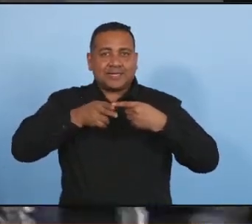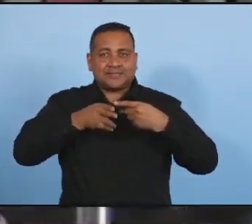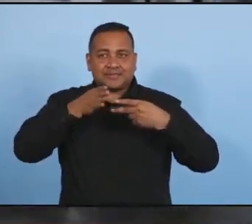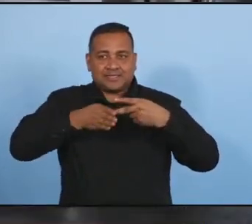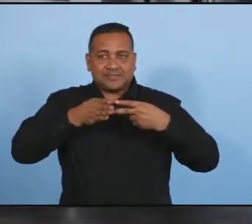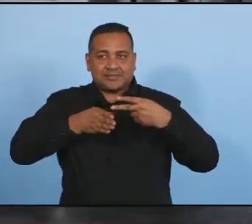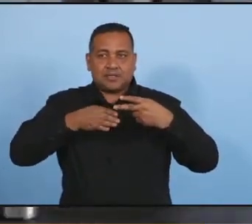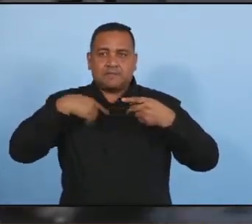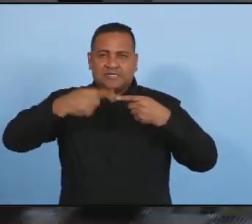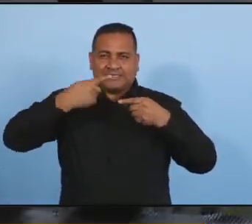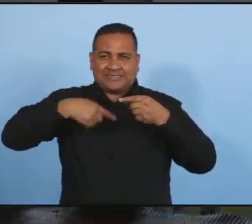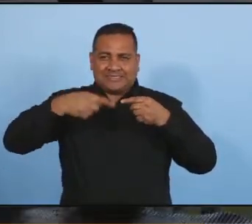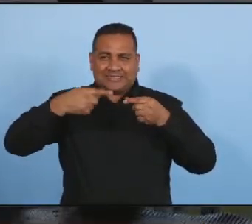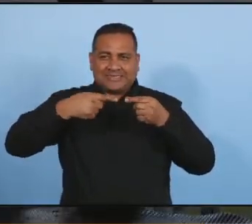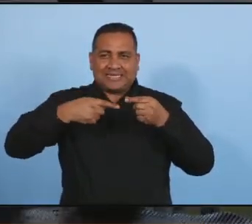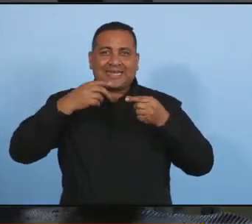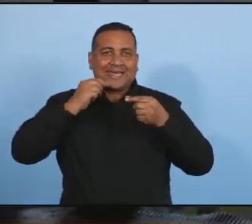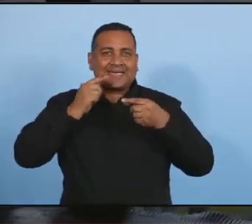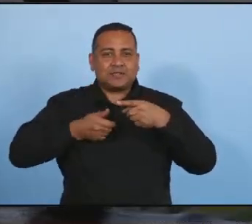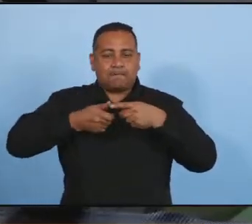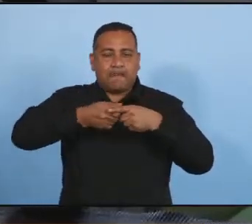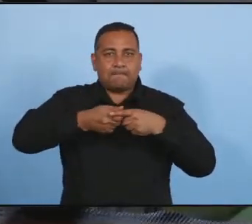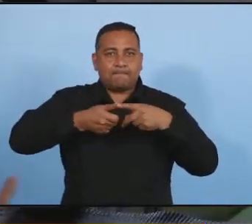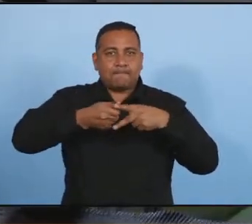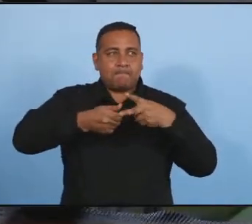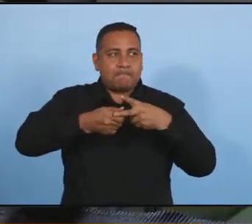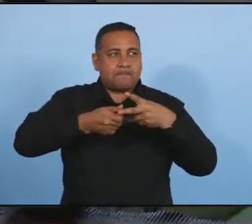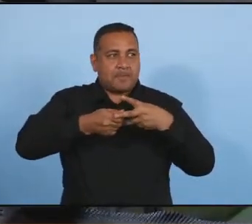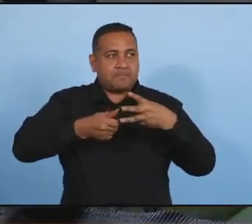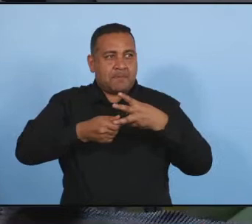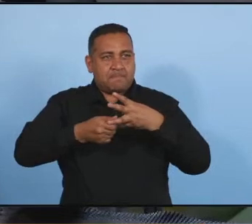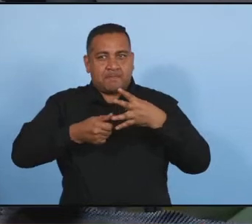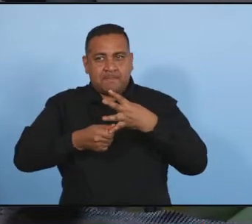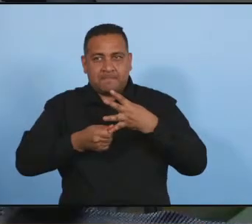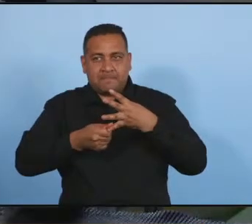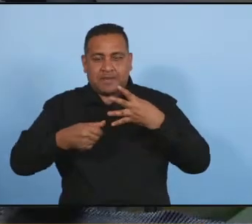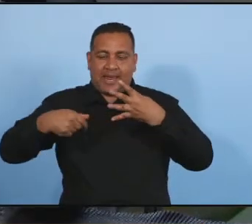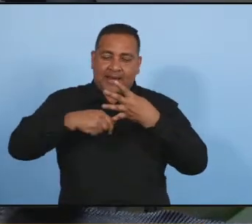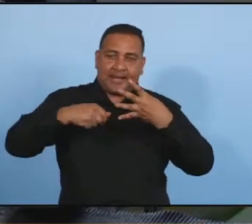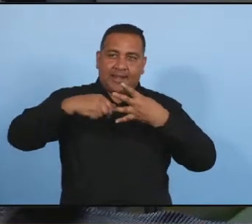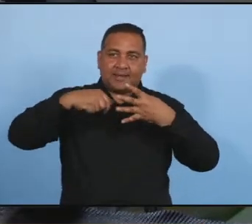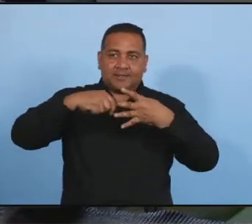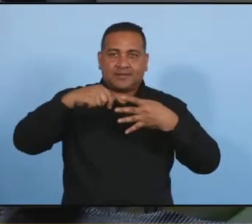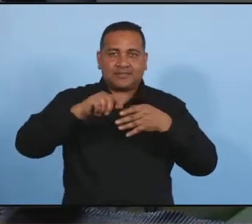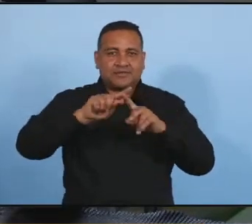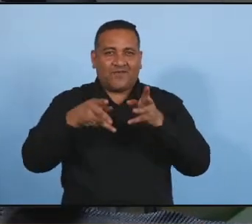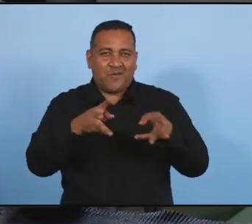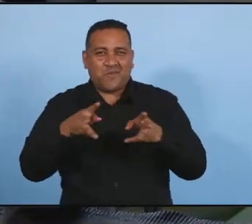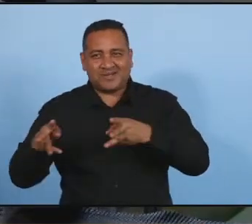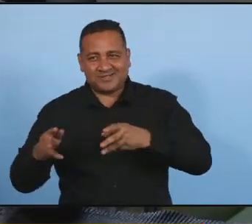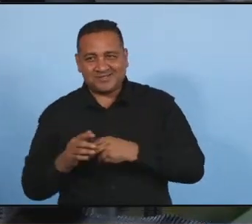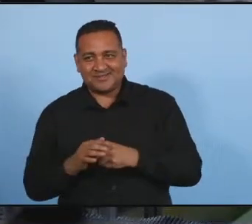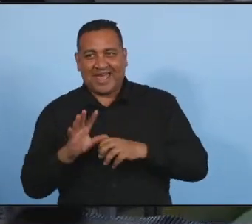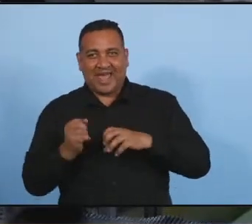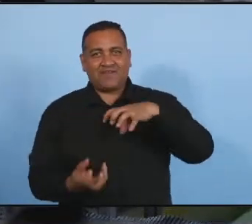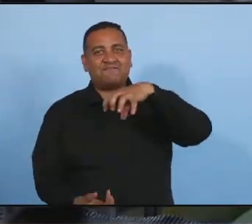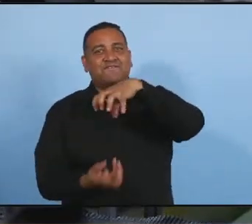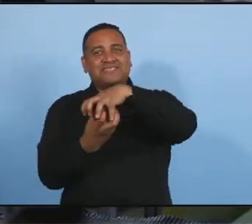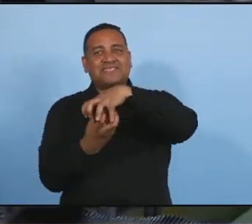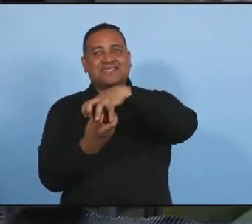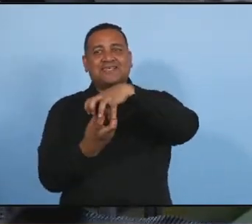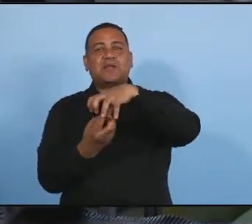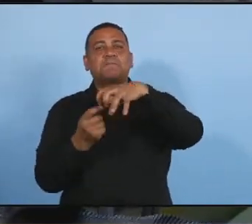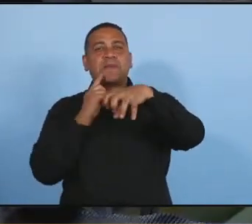male here with me. You have a male onto it. This one is taper onto the external, and having a taper internal where they fit onto each